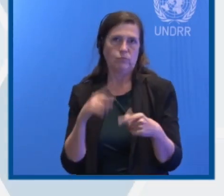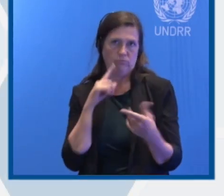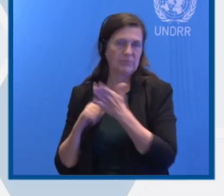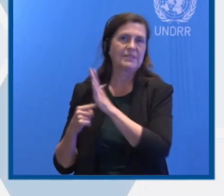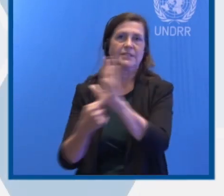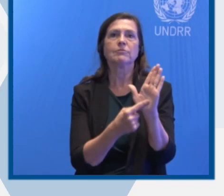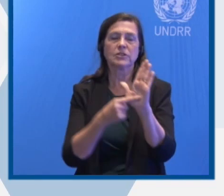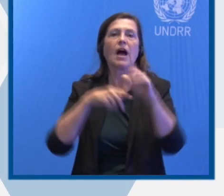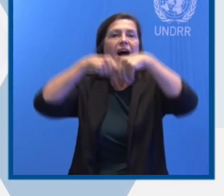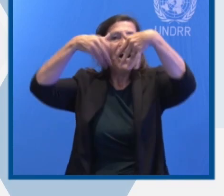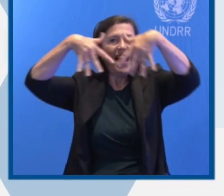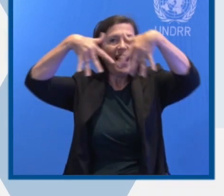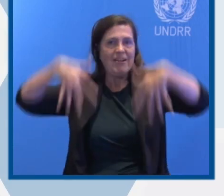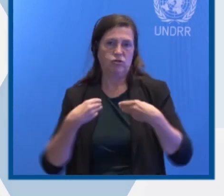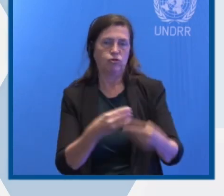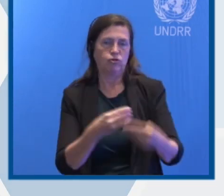is really key.